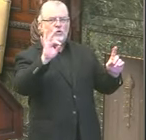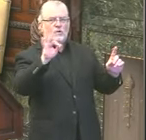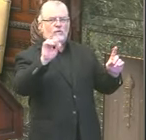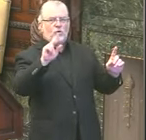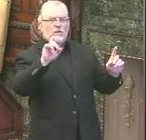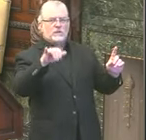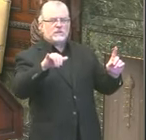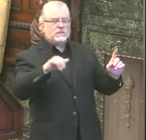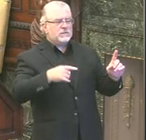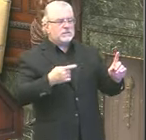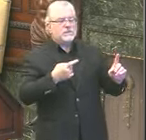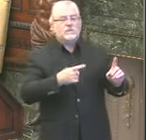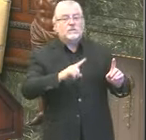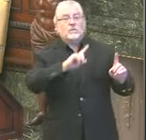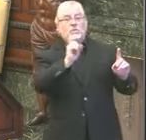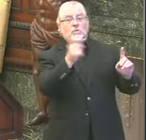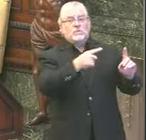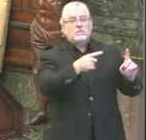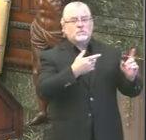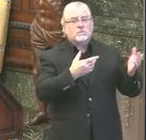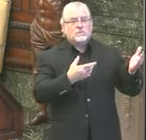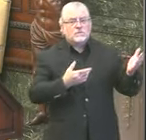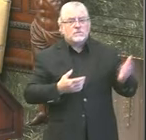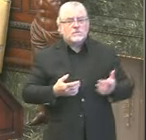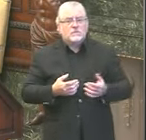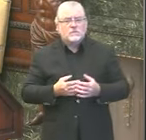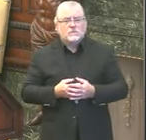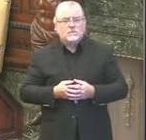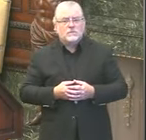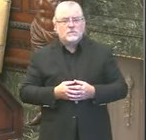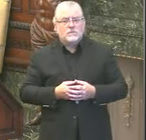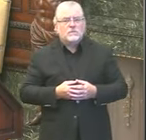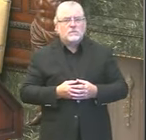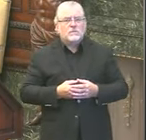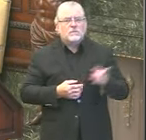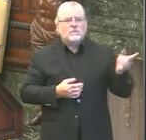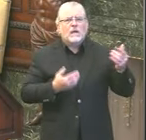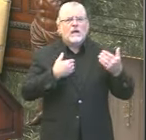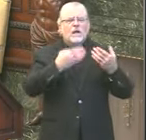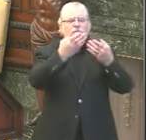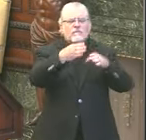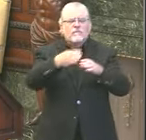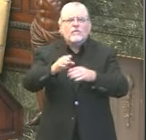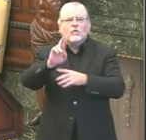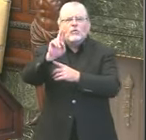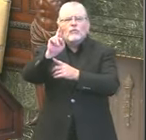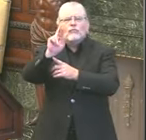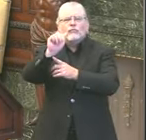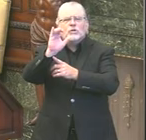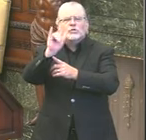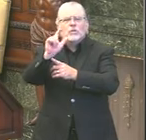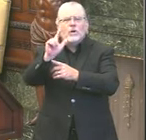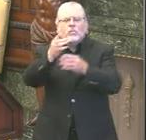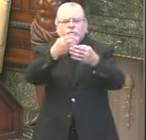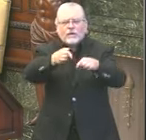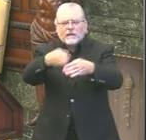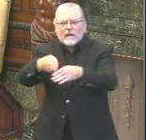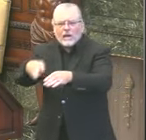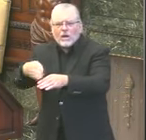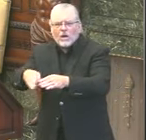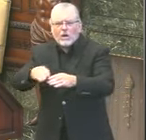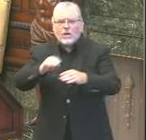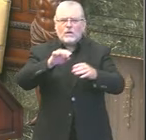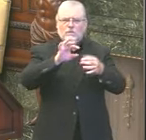the racial breakdown of the folks that are that you've seen the increase of COVID